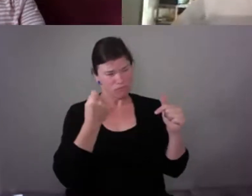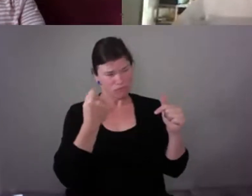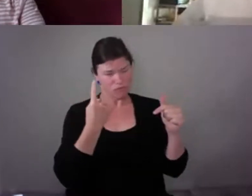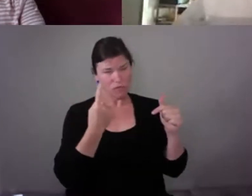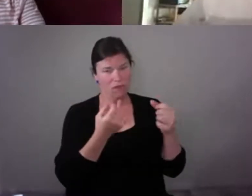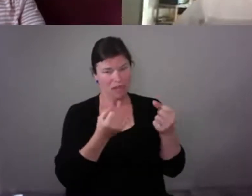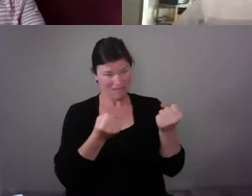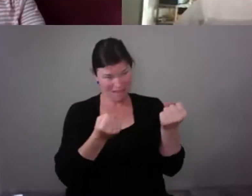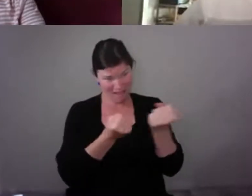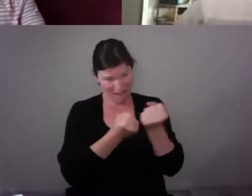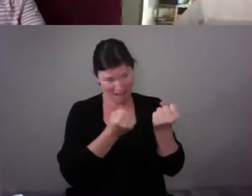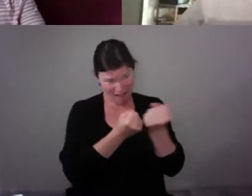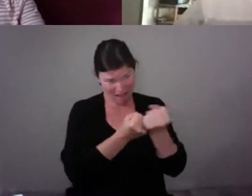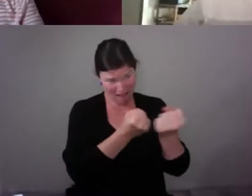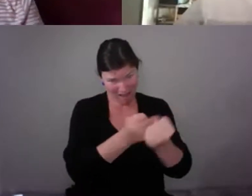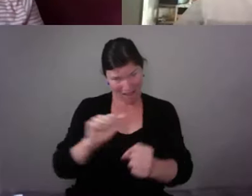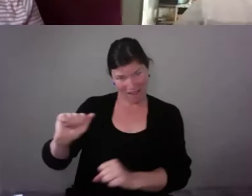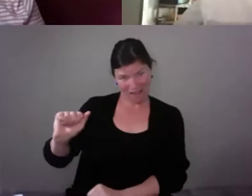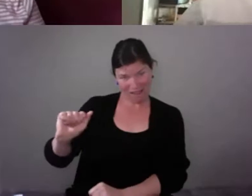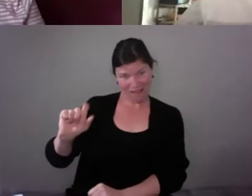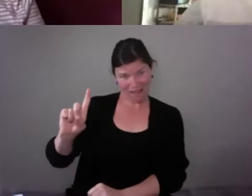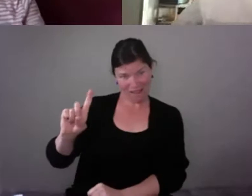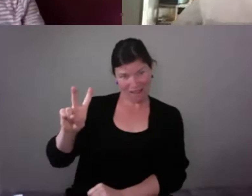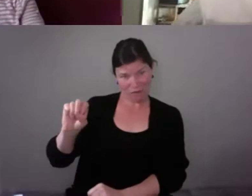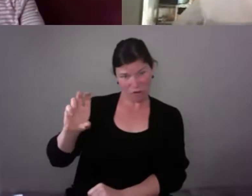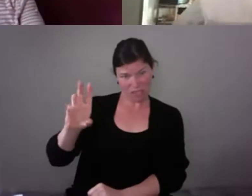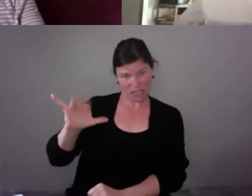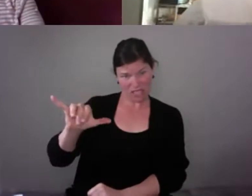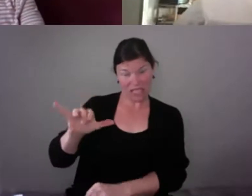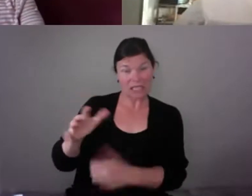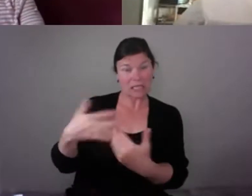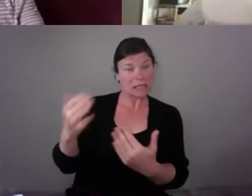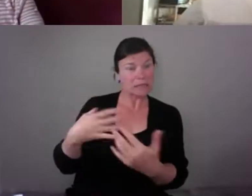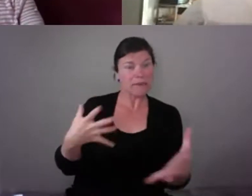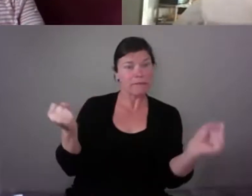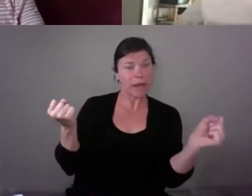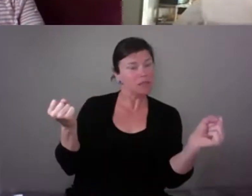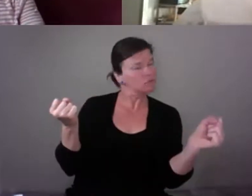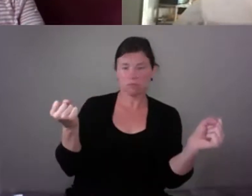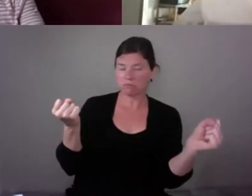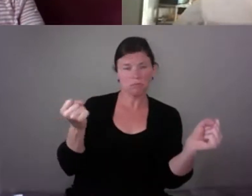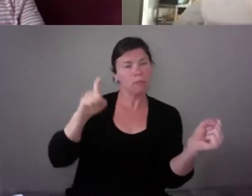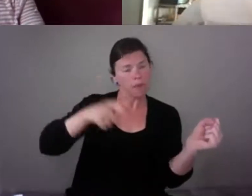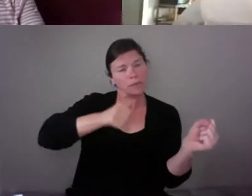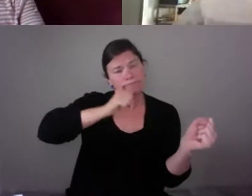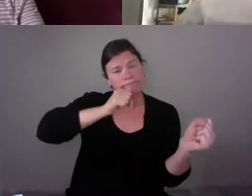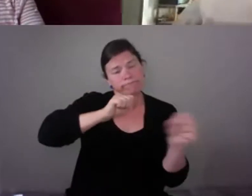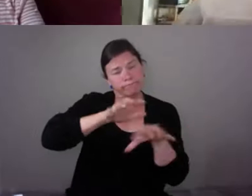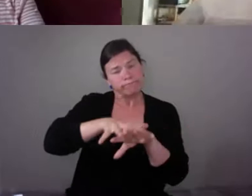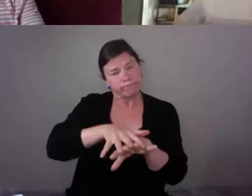advocacy takes time it sometimes. does. You you don't It just does. change